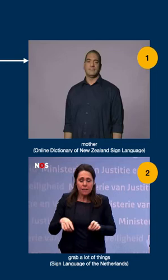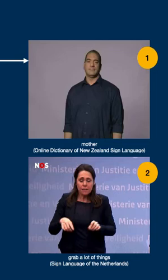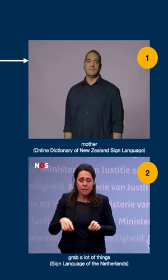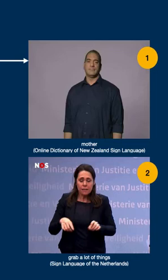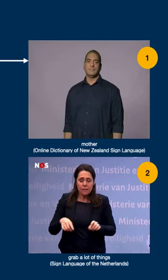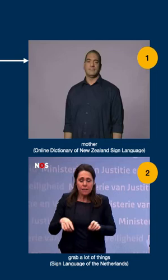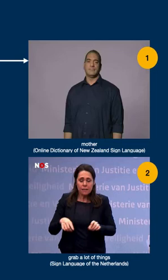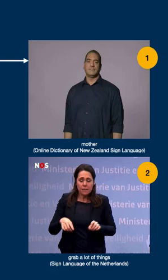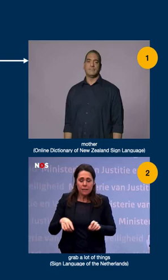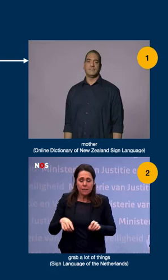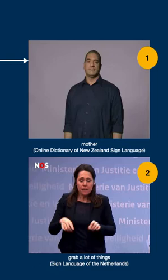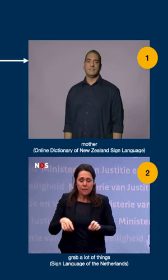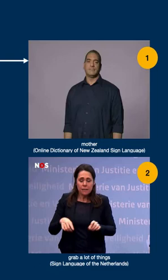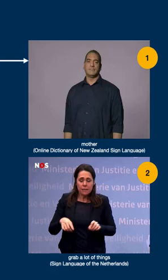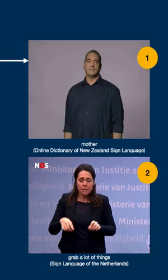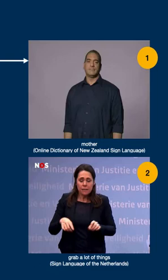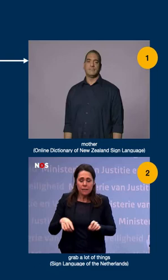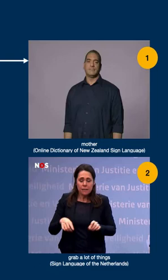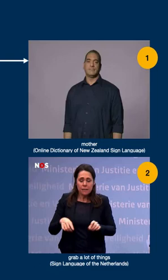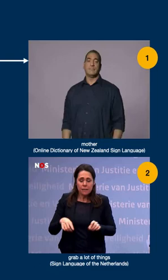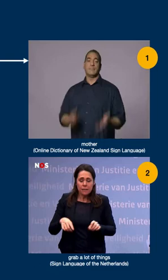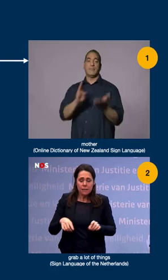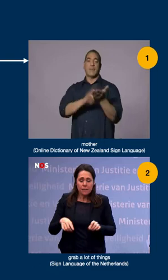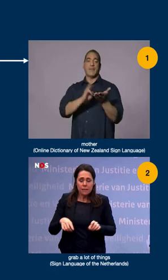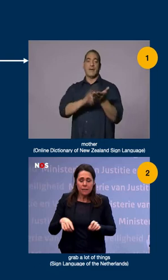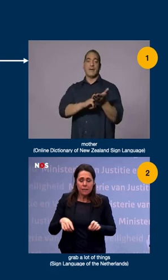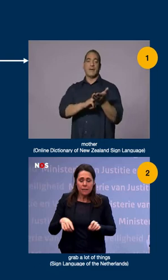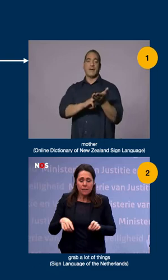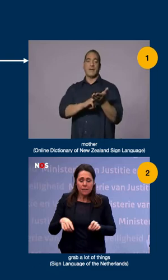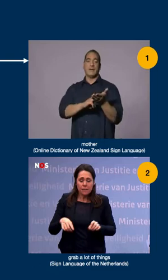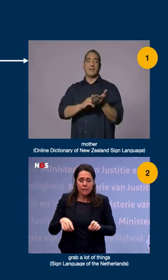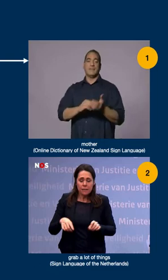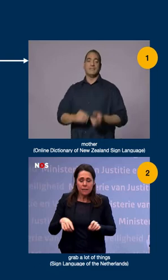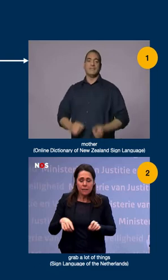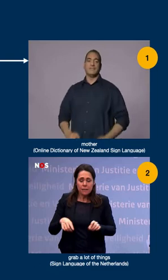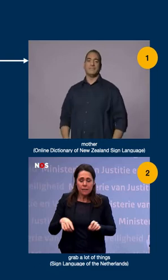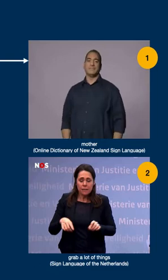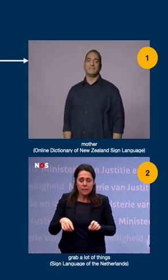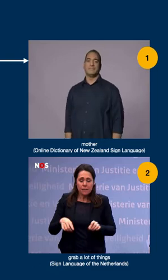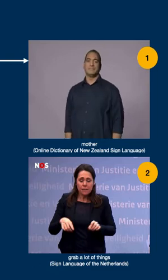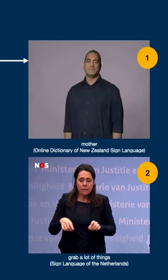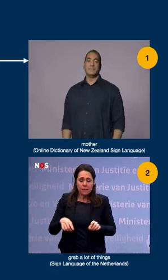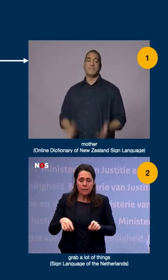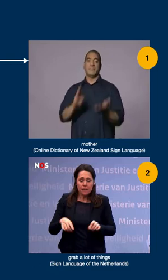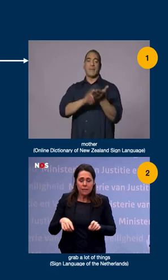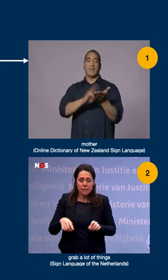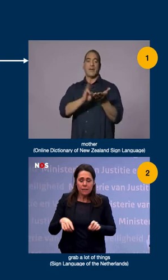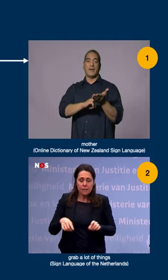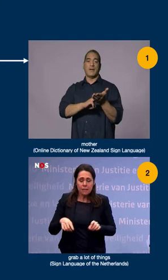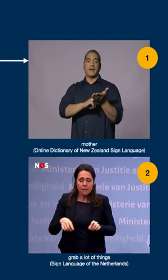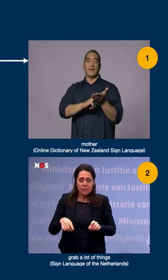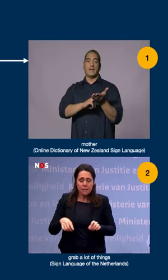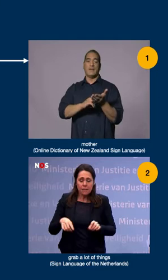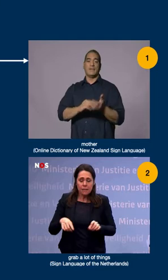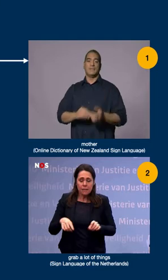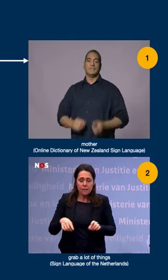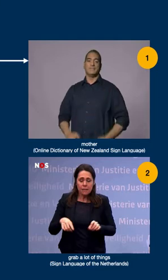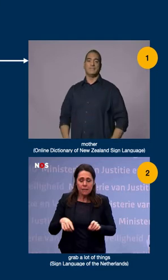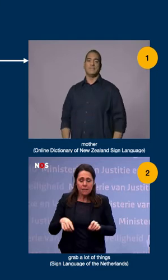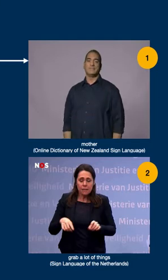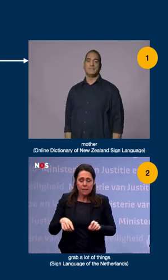spoken language. So in example one, we see the